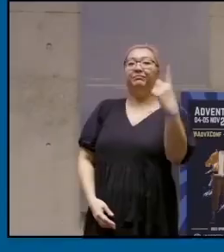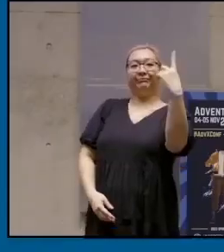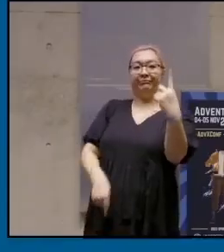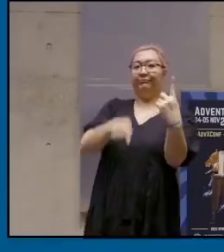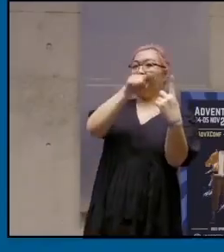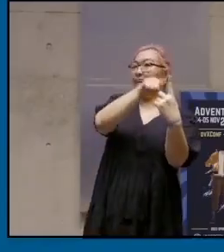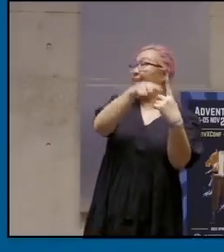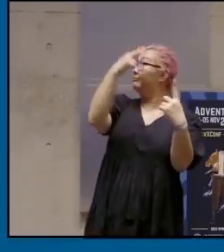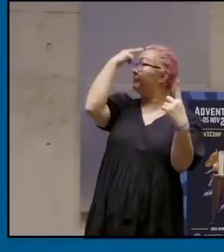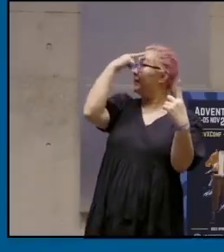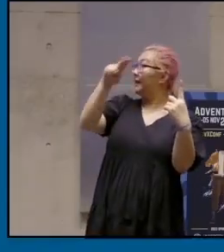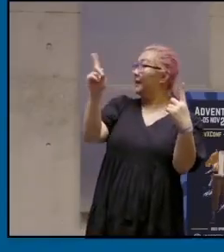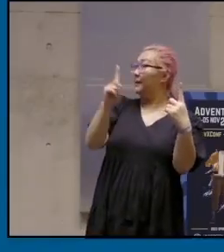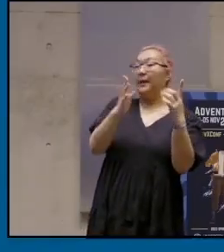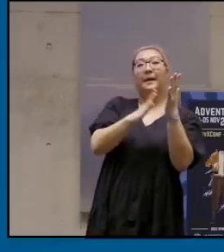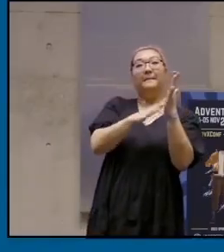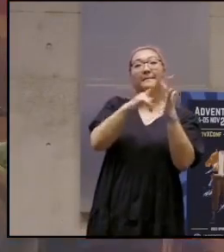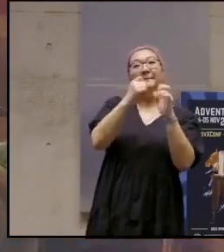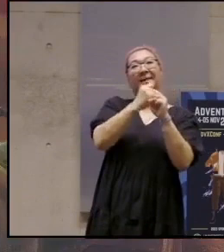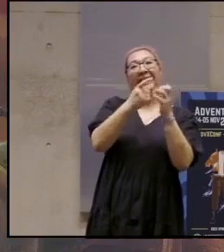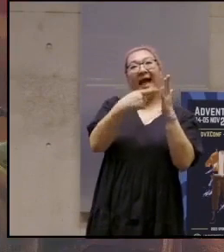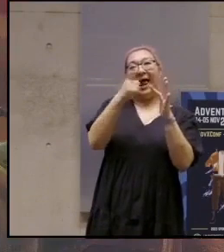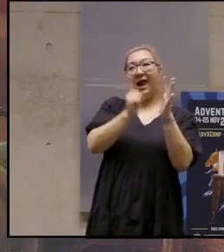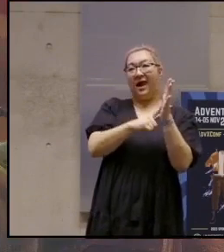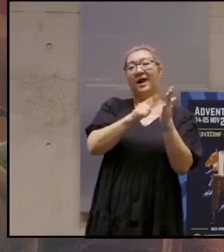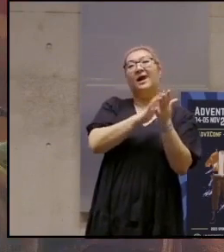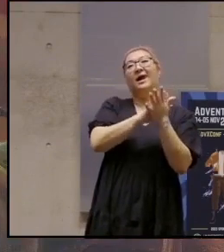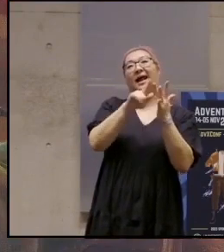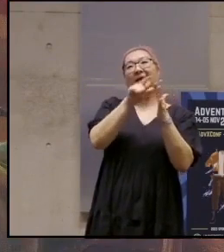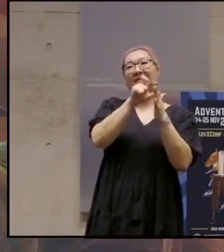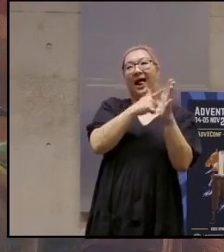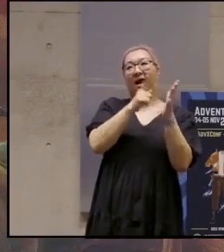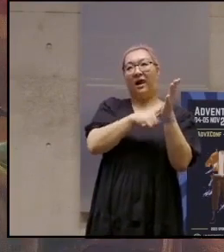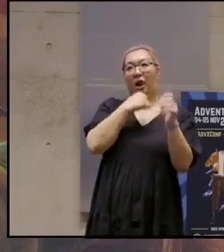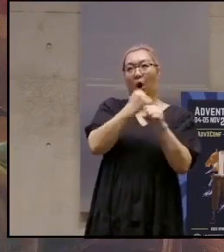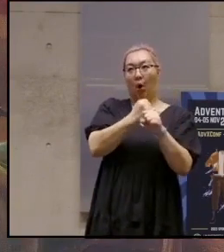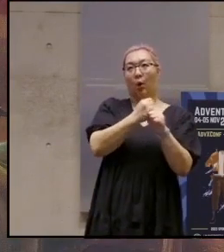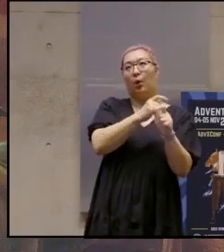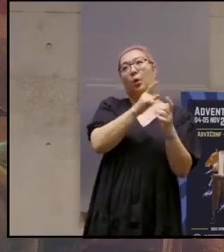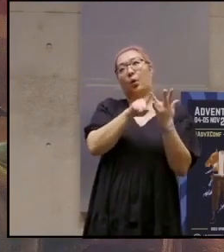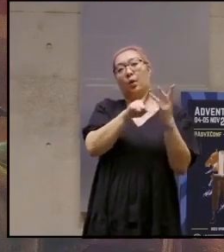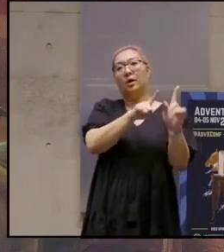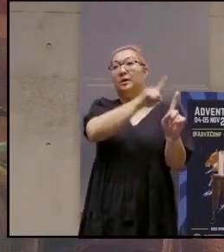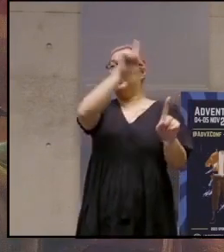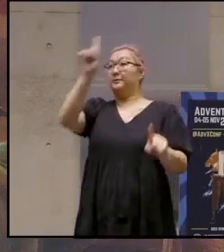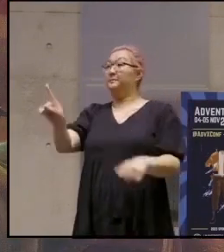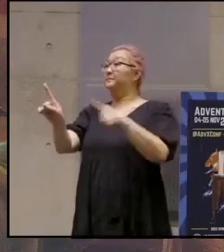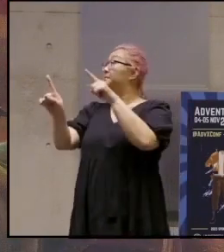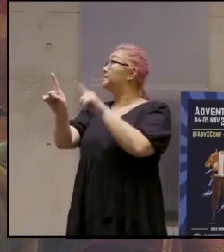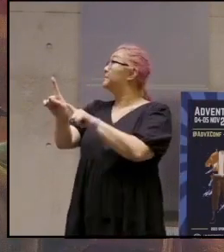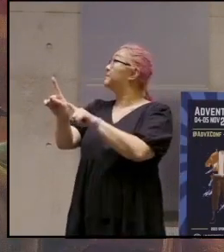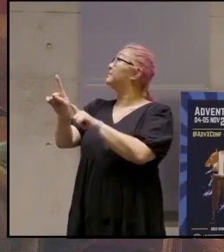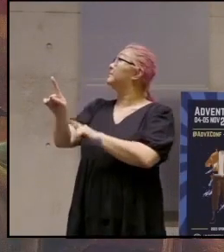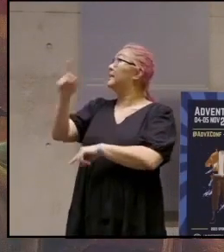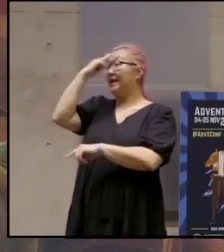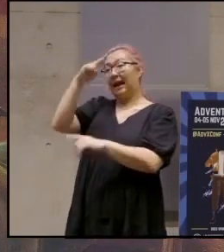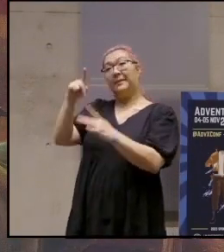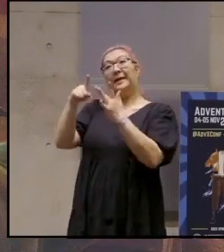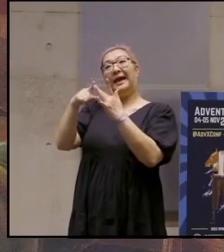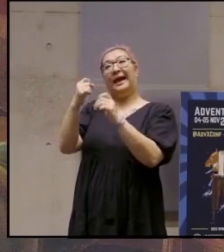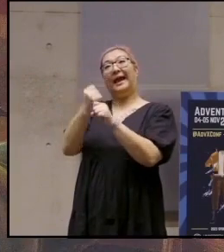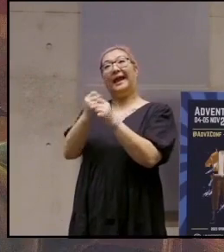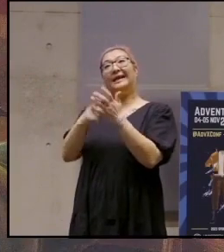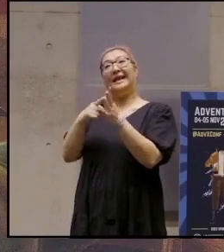Hidalgo, and on the other, we have this man, Ignacio Allende. Both of them were revolutionaries, so that means both of them